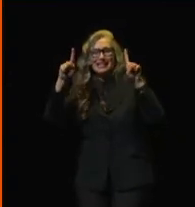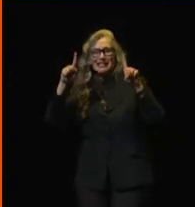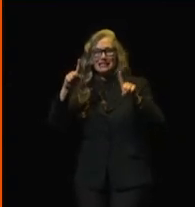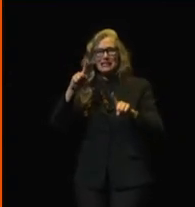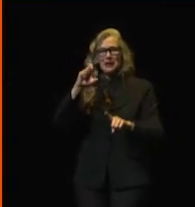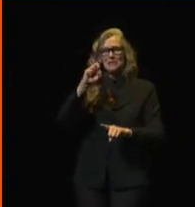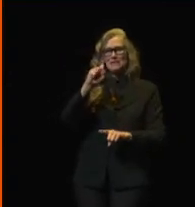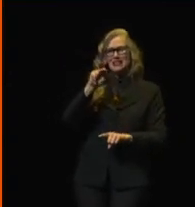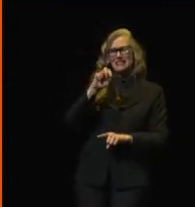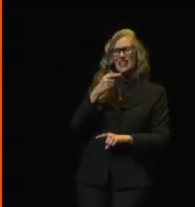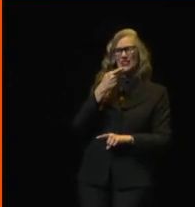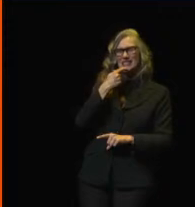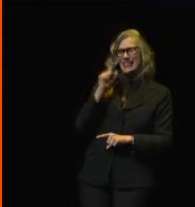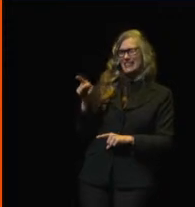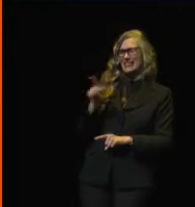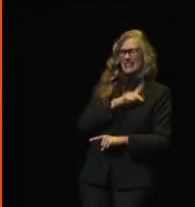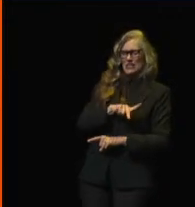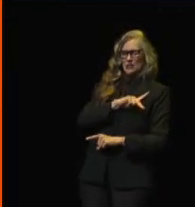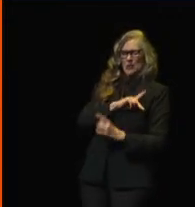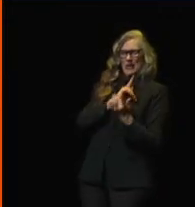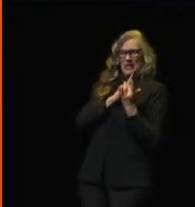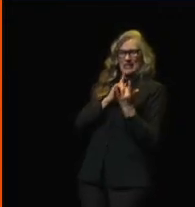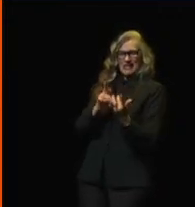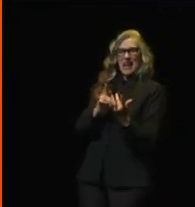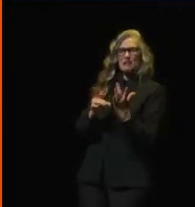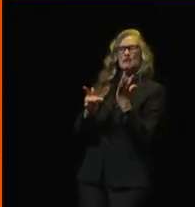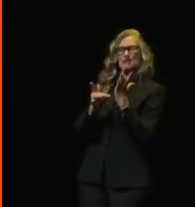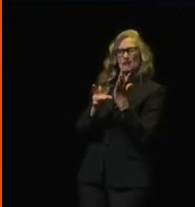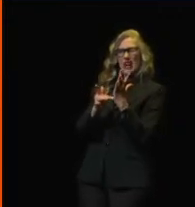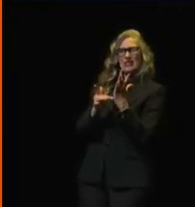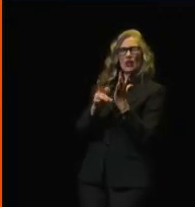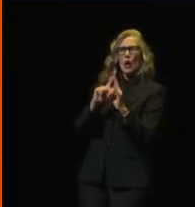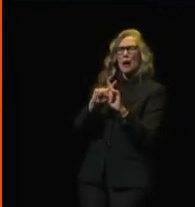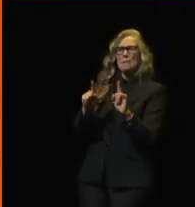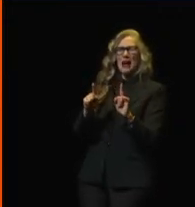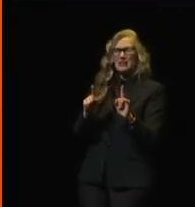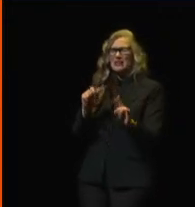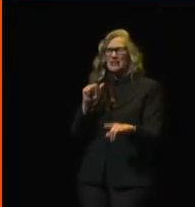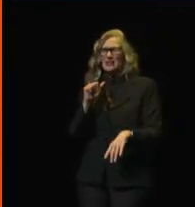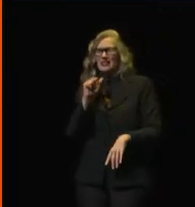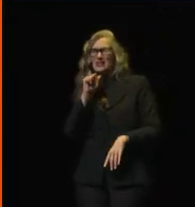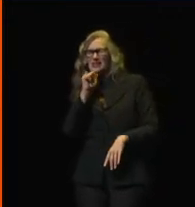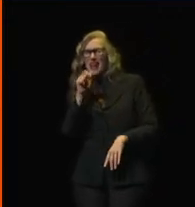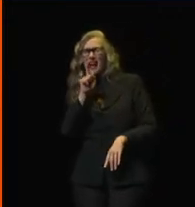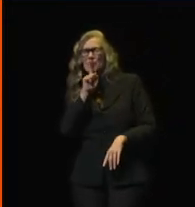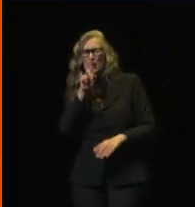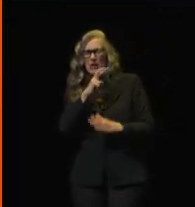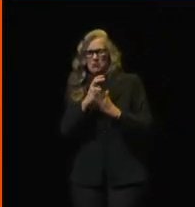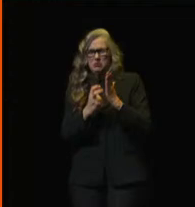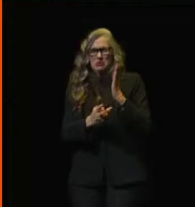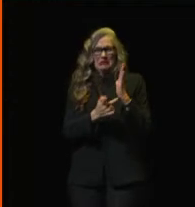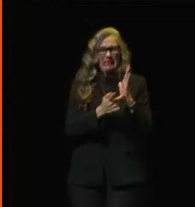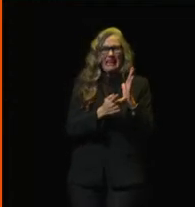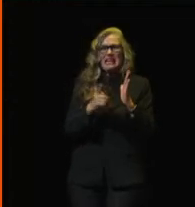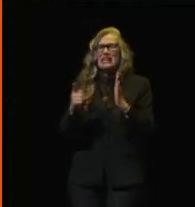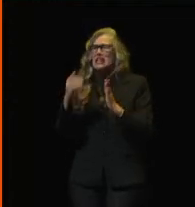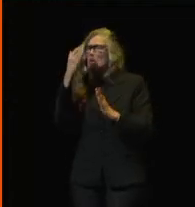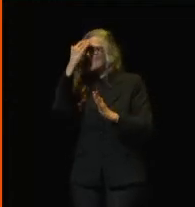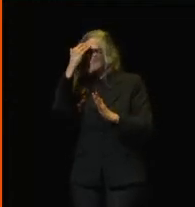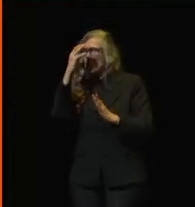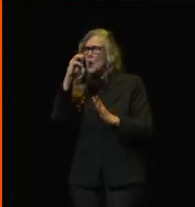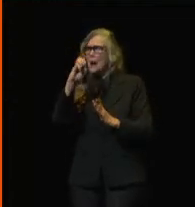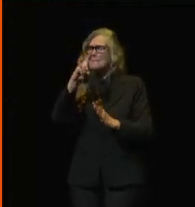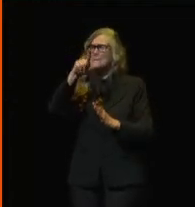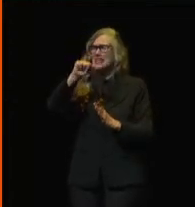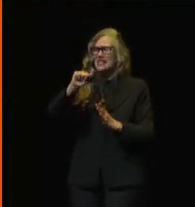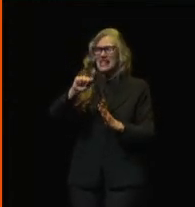technical genius, but he wasn't a policy technocrat. He was media savvy, but not a comms guy. Through research,